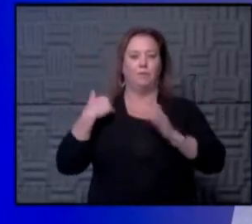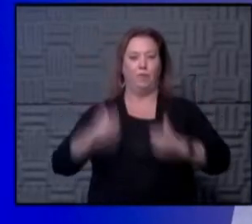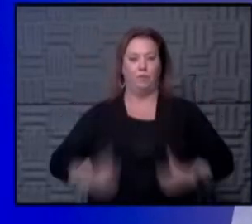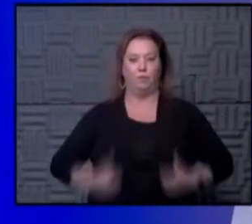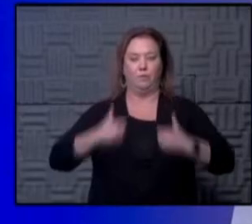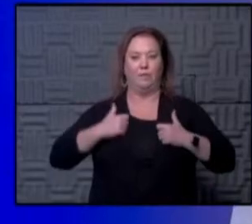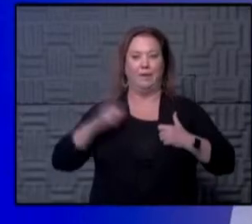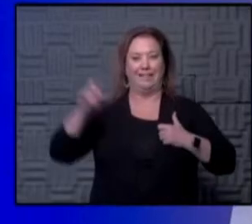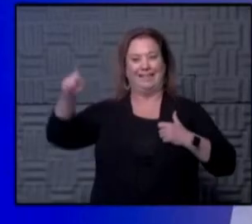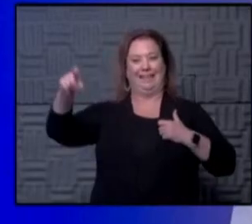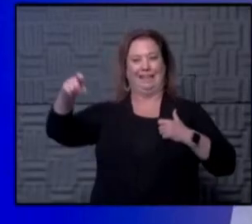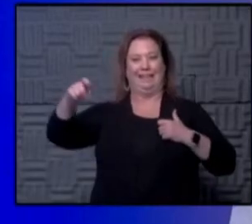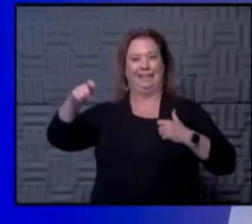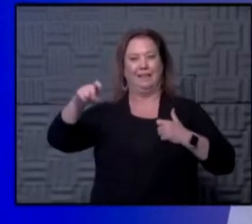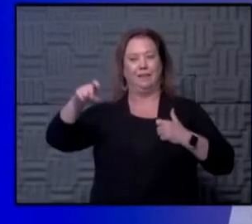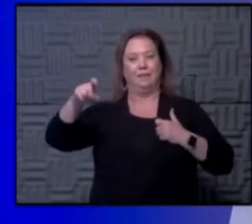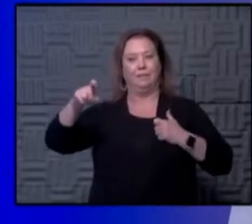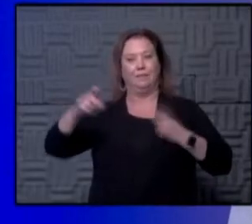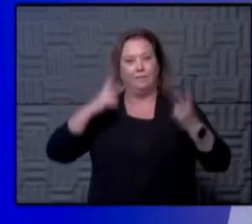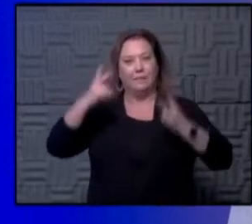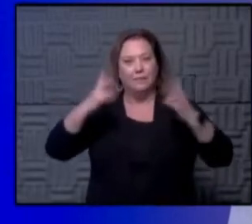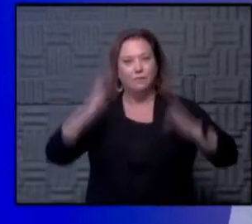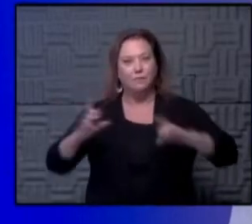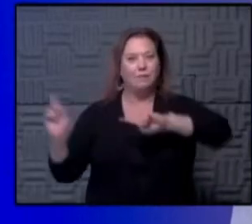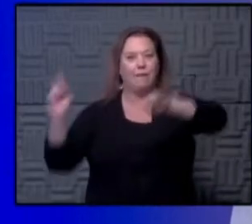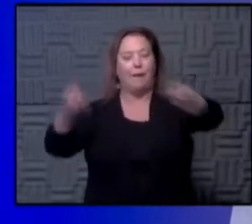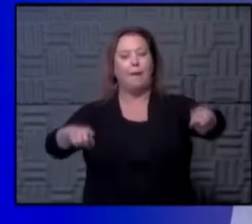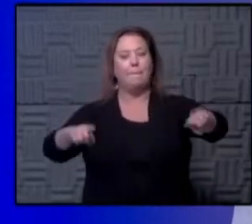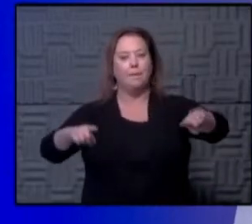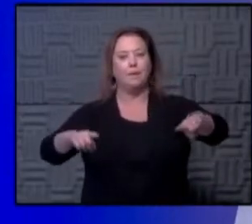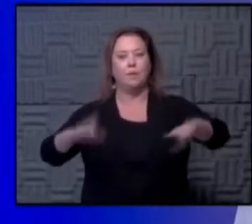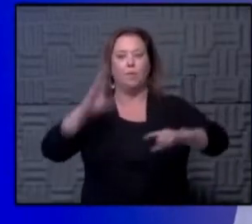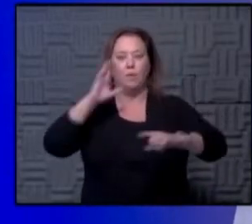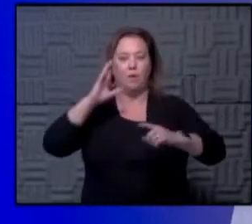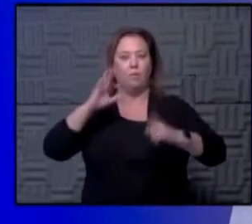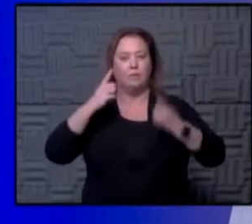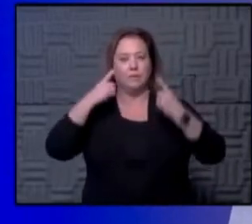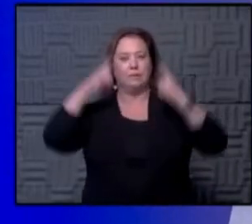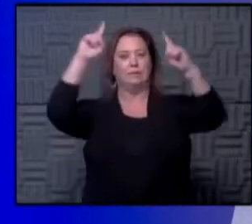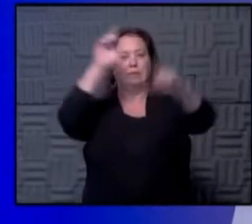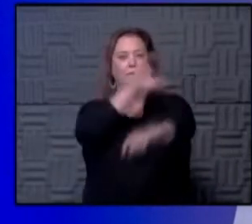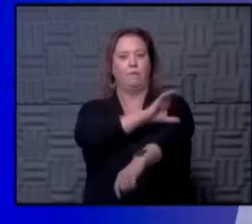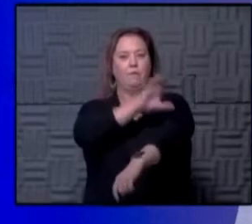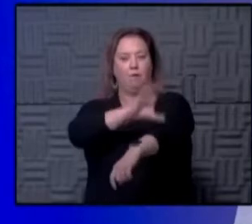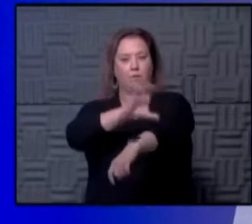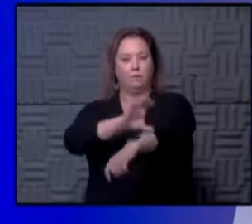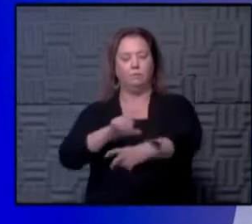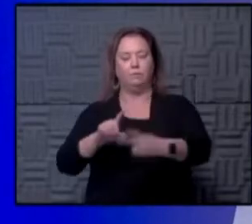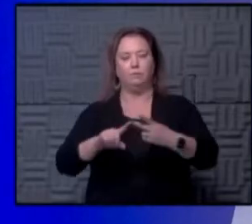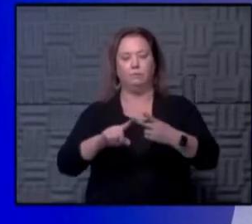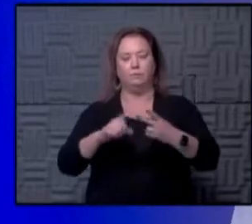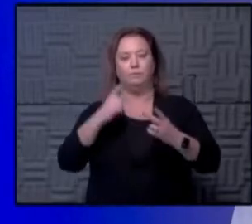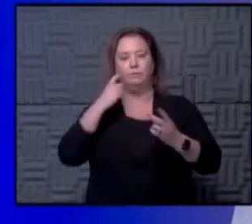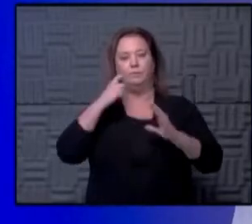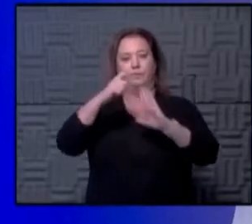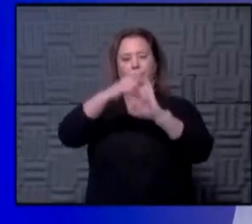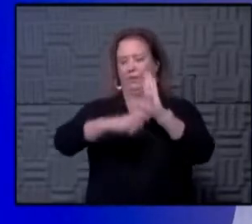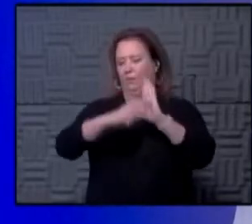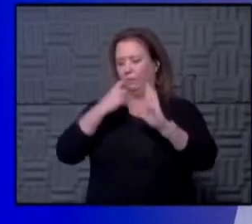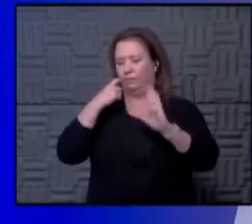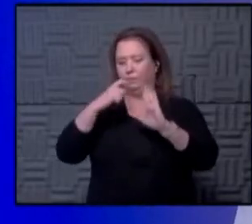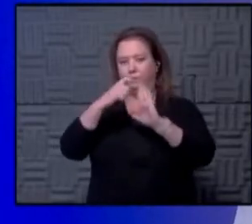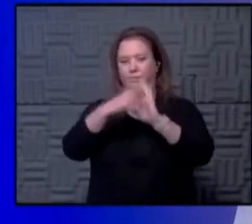survival because they needed tourism. We know that has gone very well. We know that recent publications, there was a